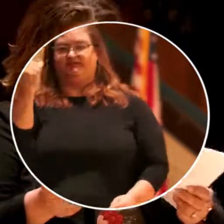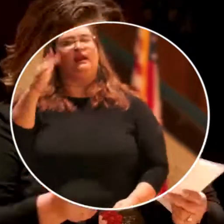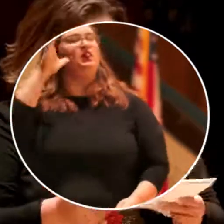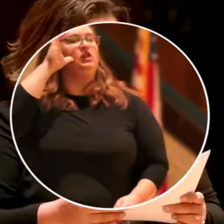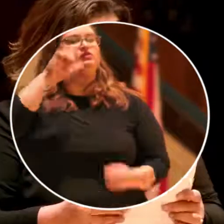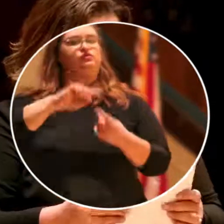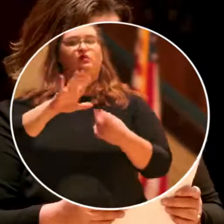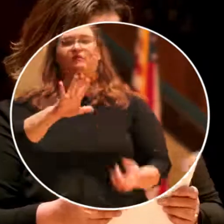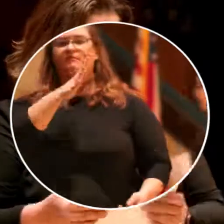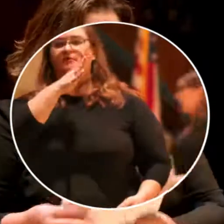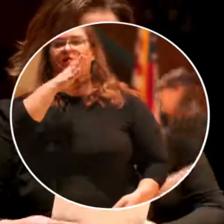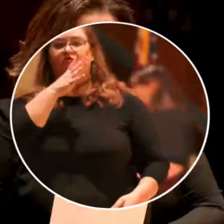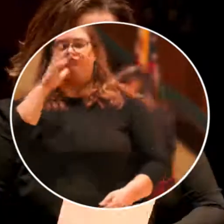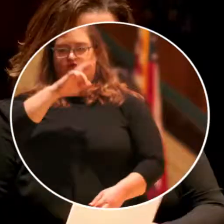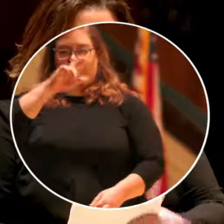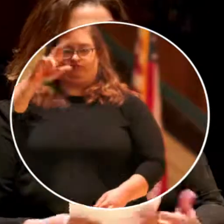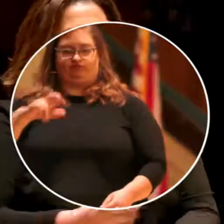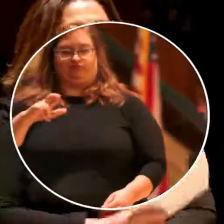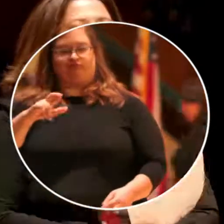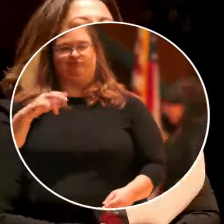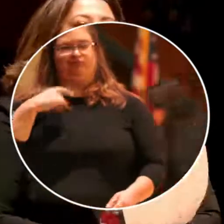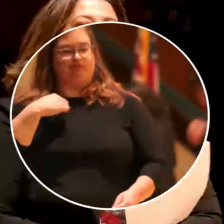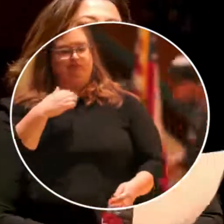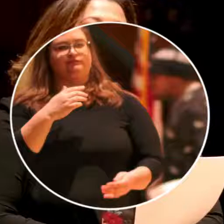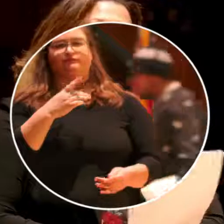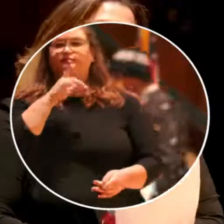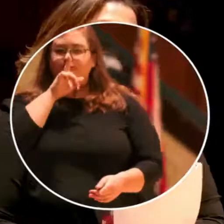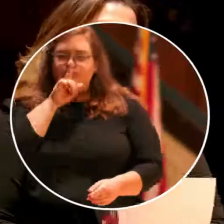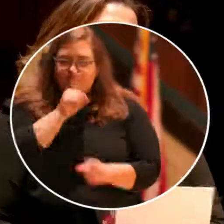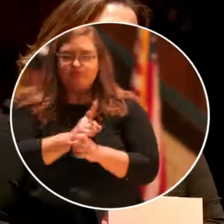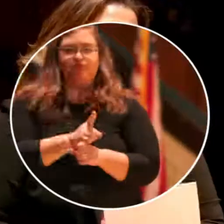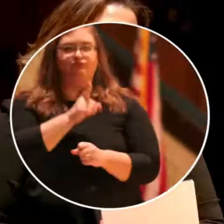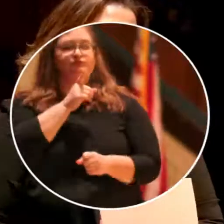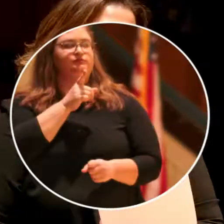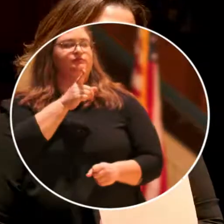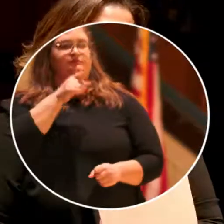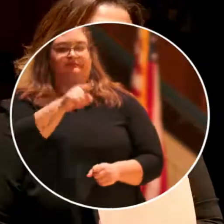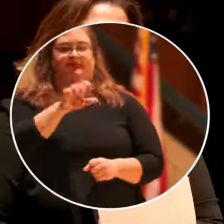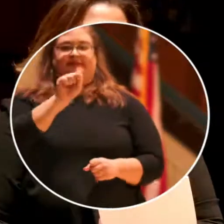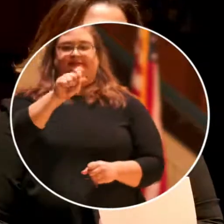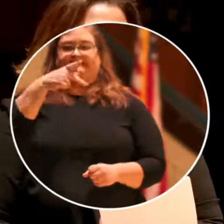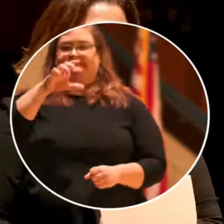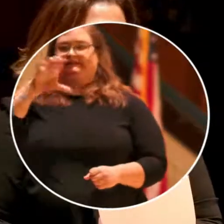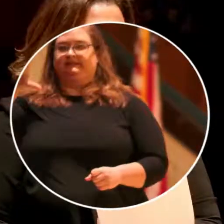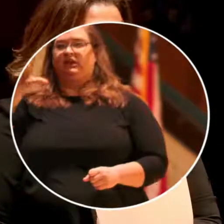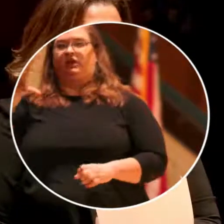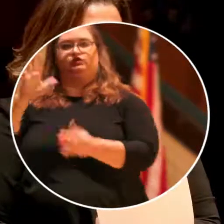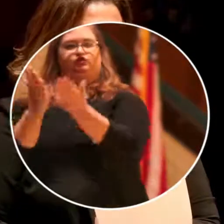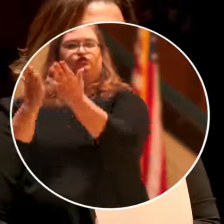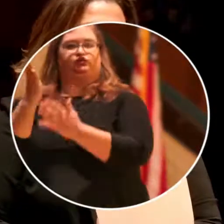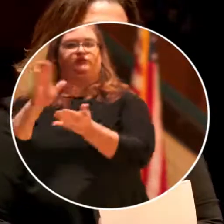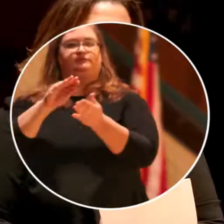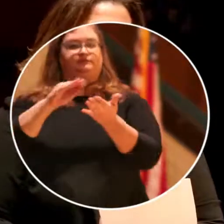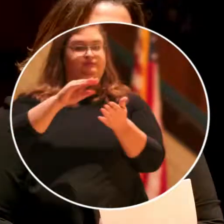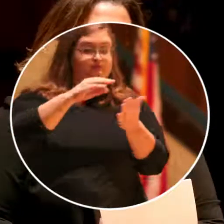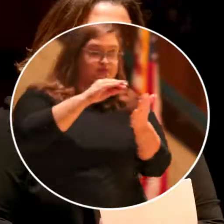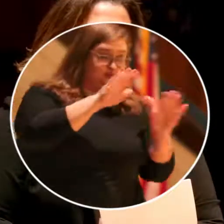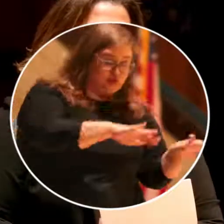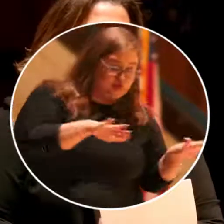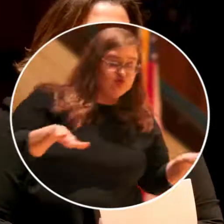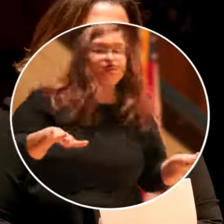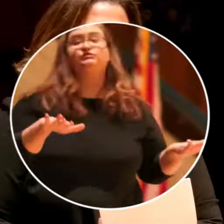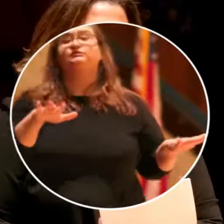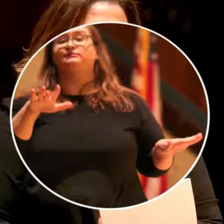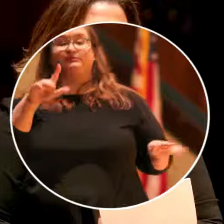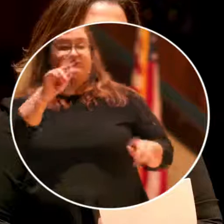Rochester has ensured that the 7,000 children and families SPCC serves each year, impacted by trauma,